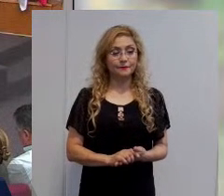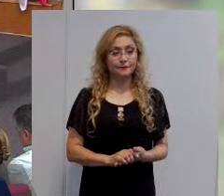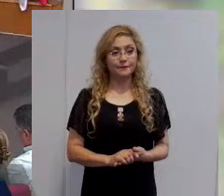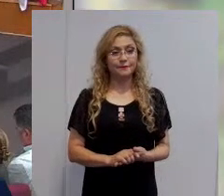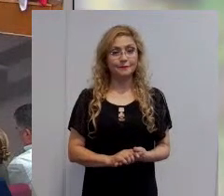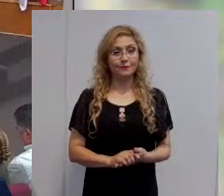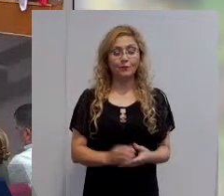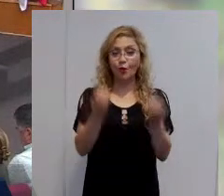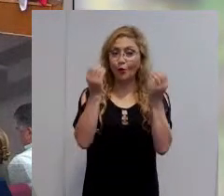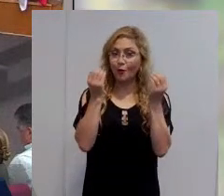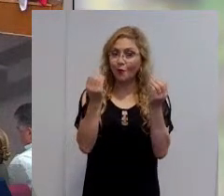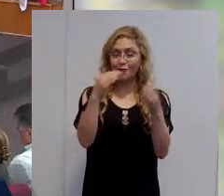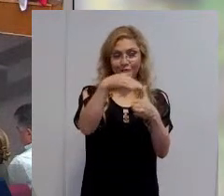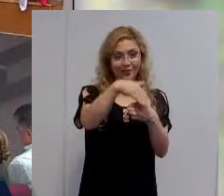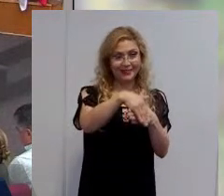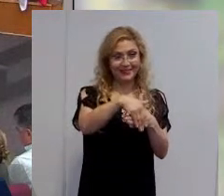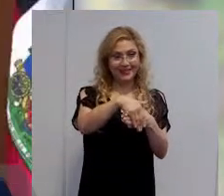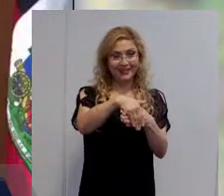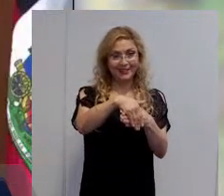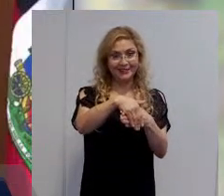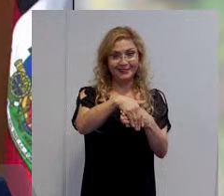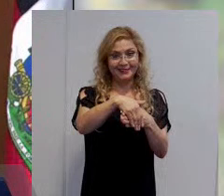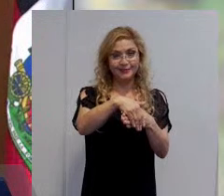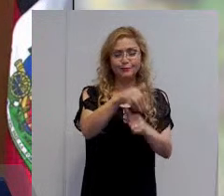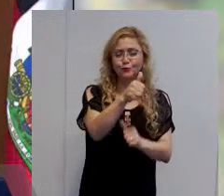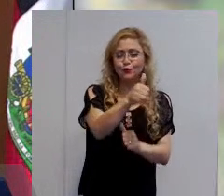Buenas tardes. Good afternoon,